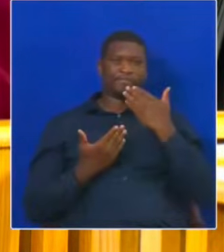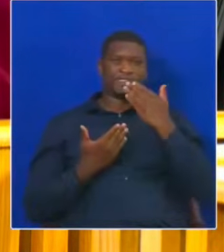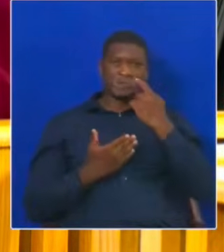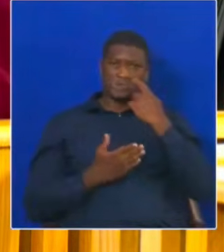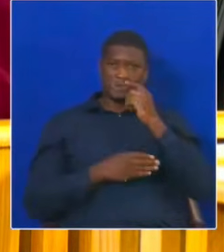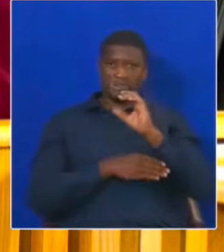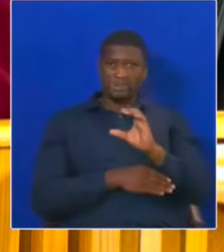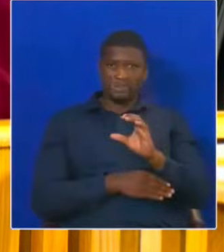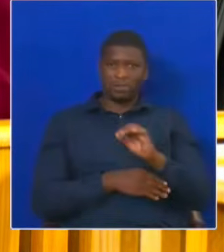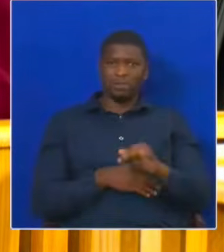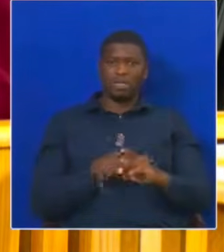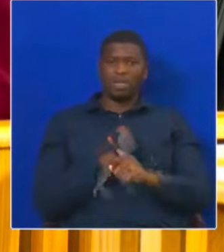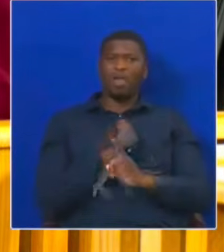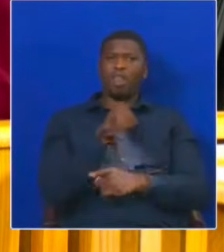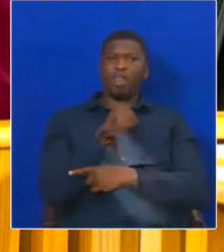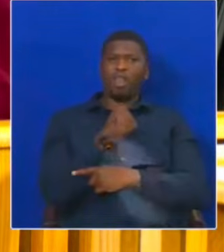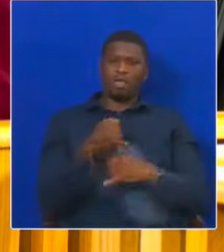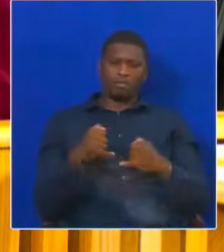line of that notice